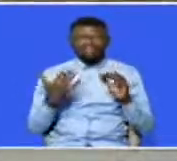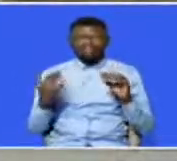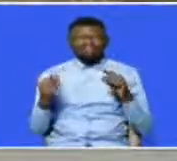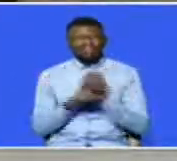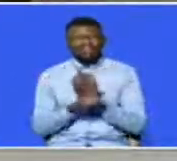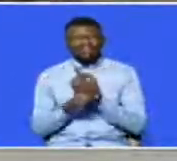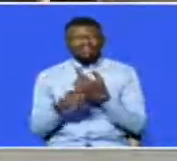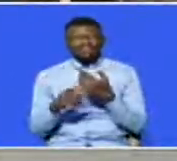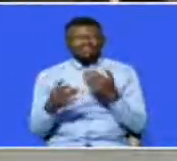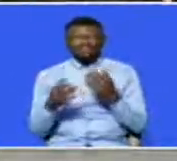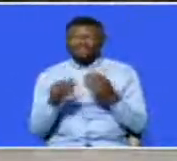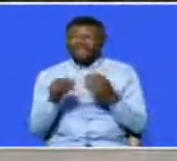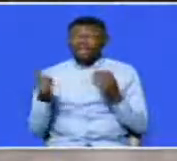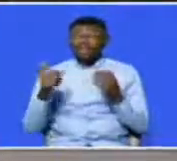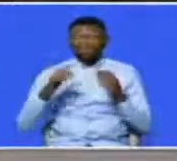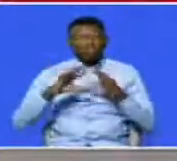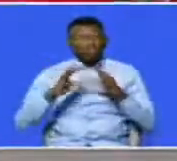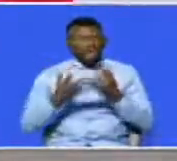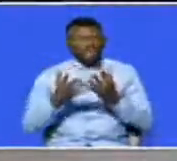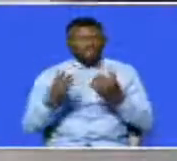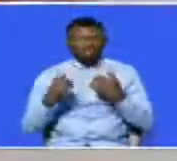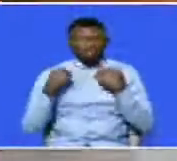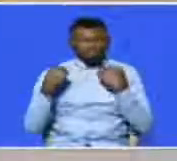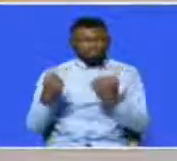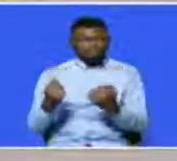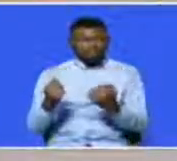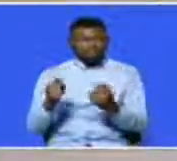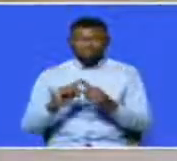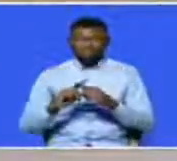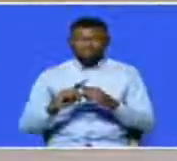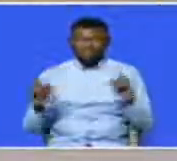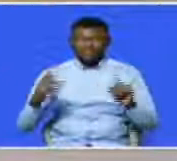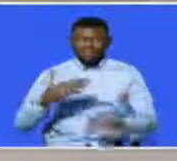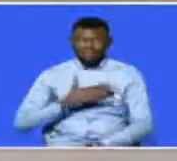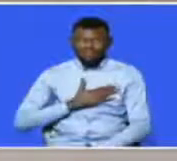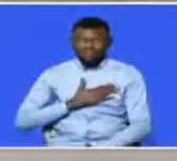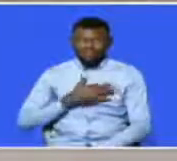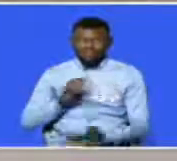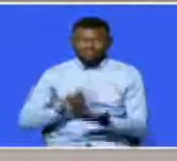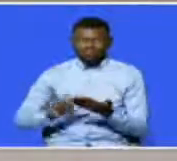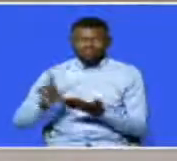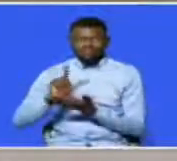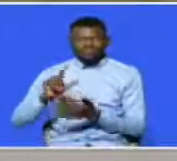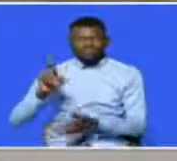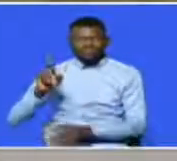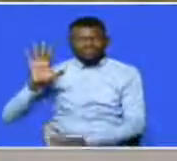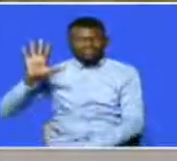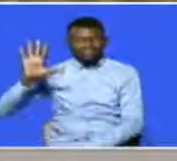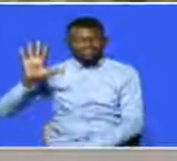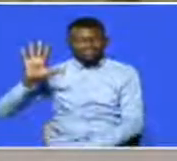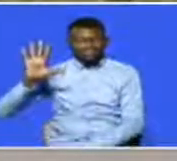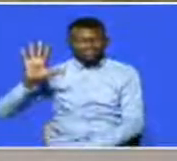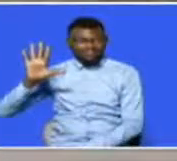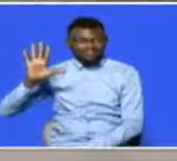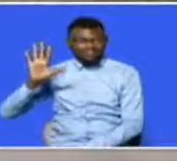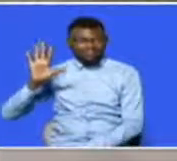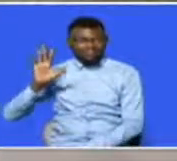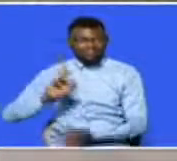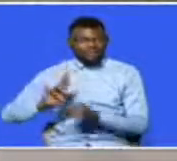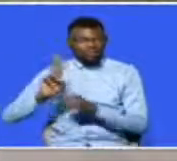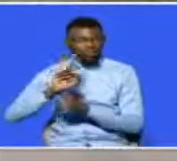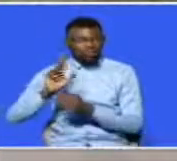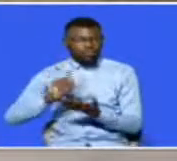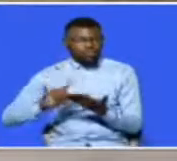hizo zinakimbia duniani. Hizo zinatumiwa locally ni R5, zina homologatiwa for the local season,